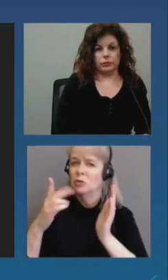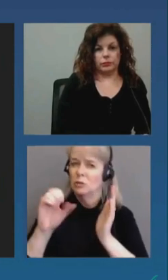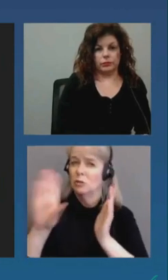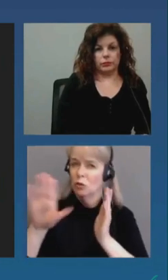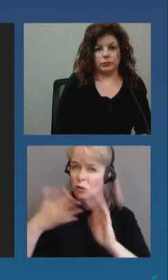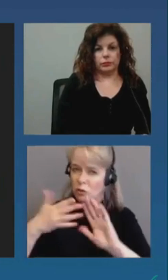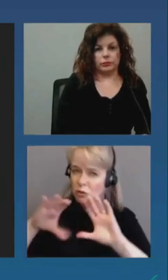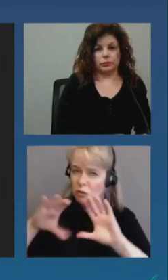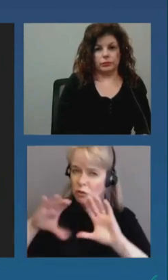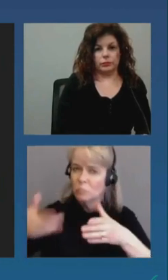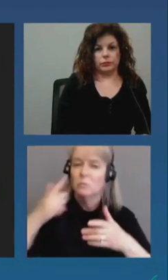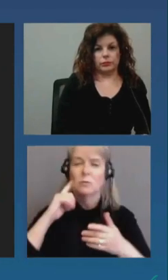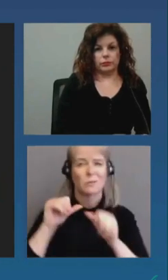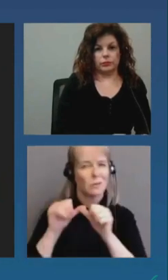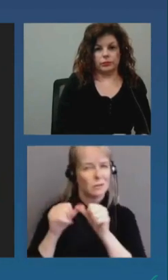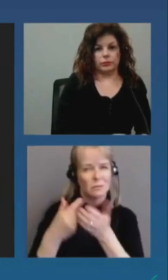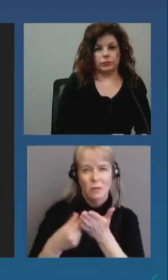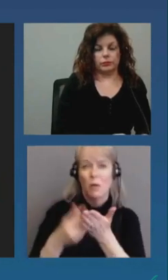Thank you.